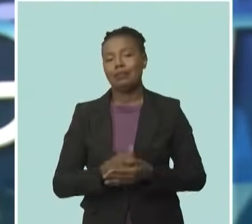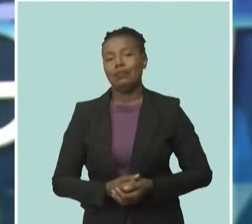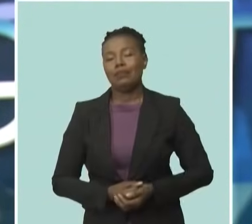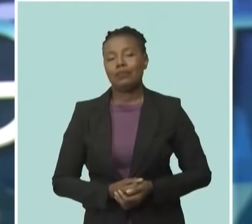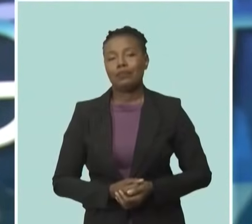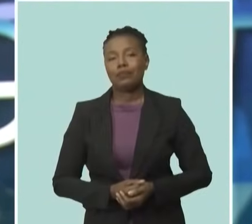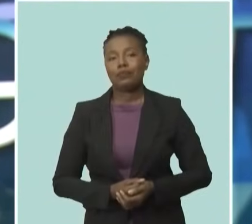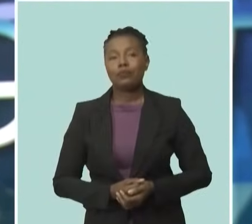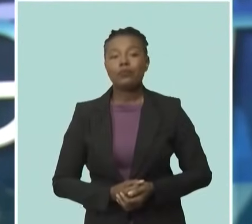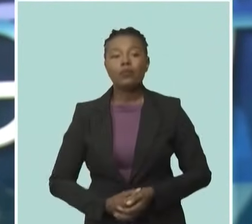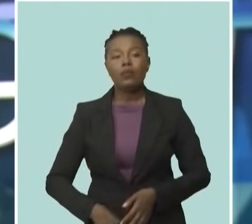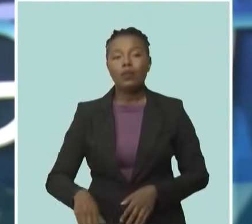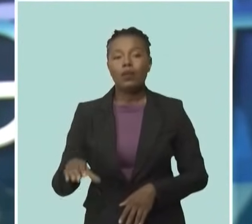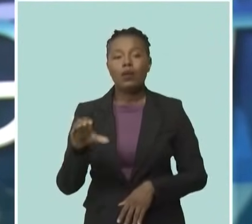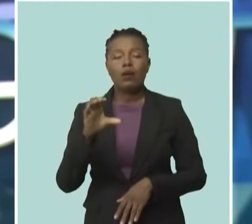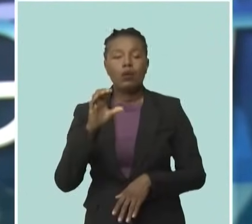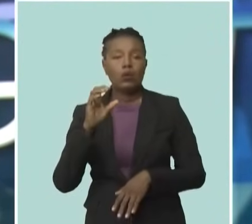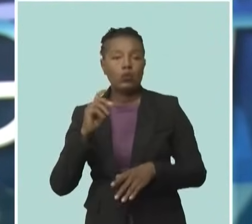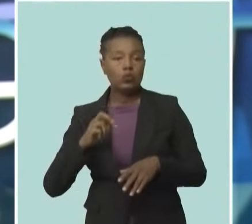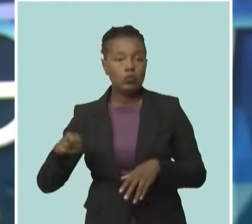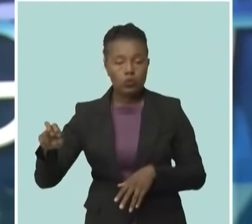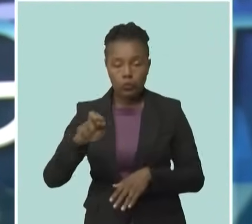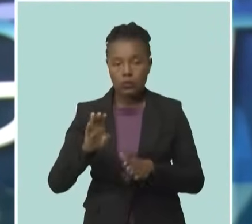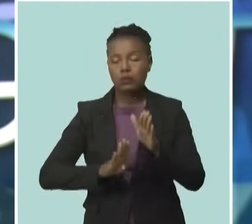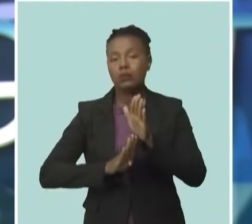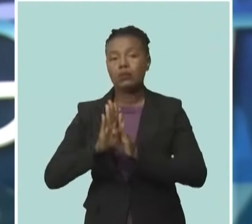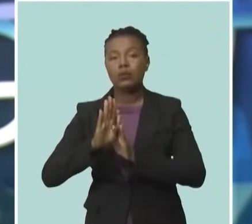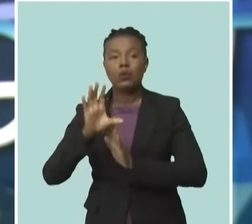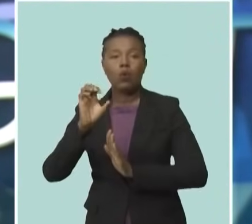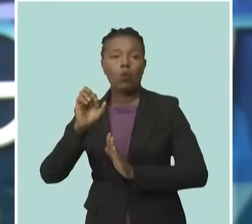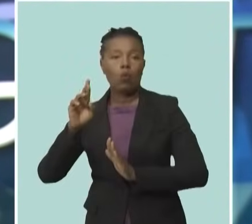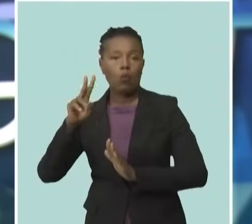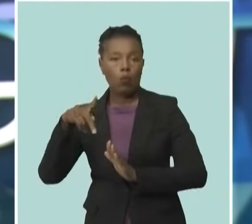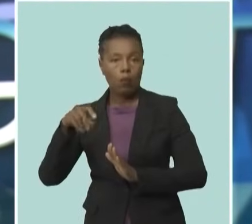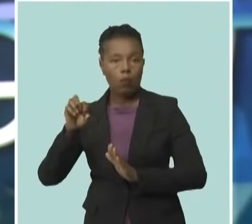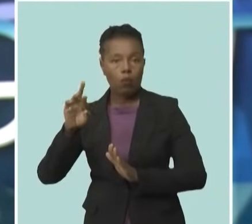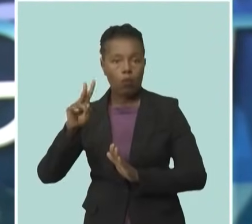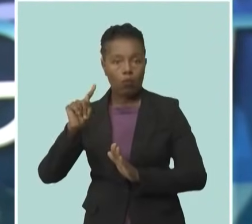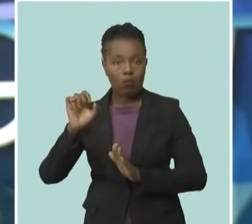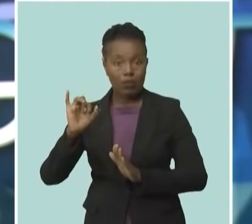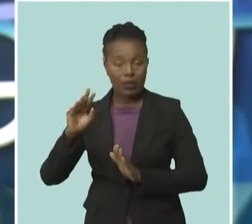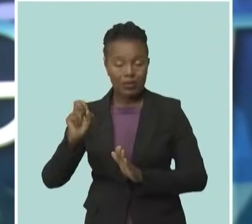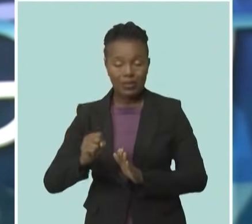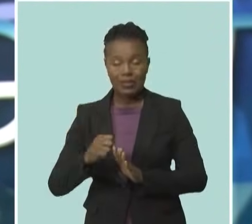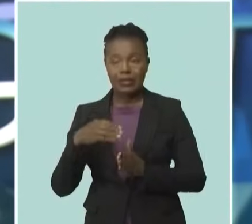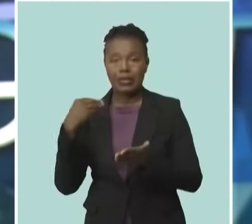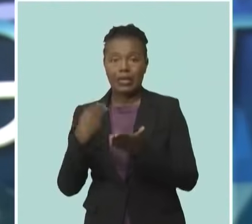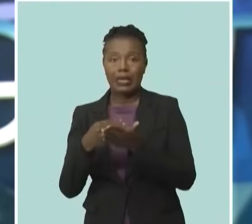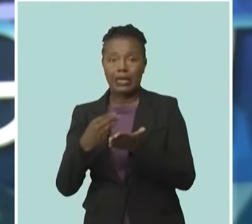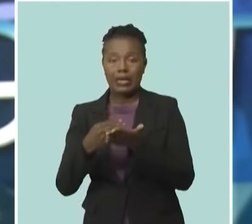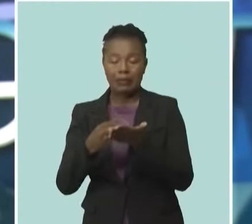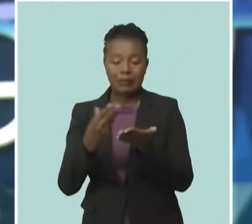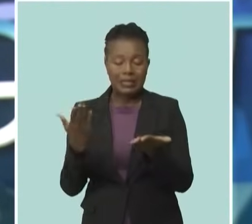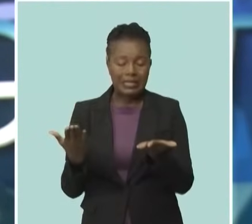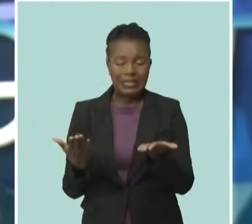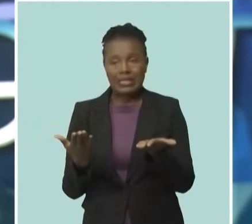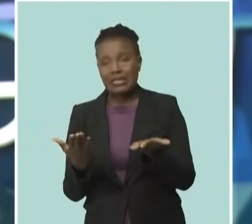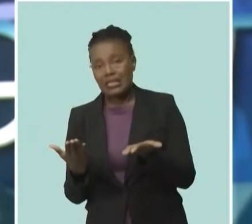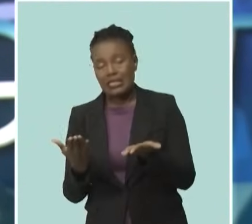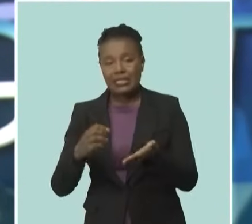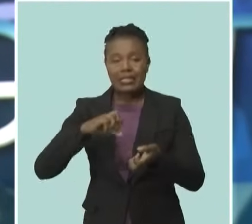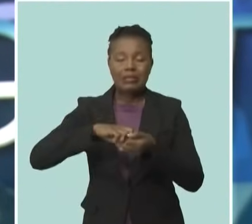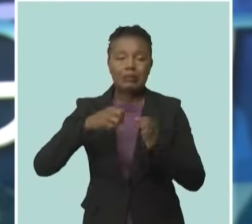Tourism Development Corporation is experiencing a significant reduction in funding. As a result, its programs are